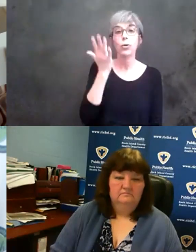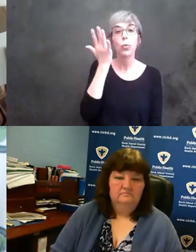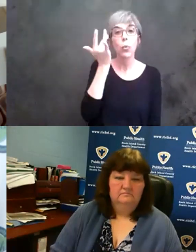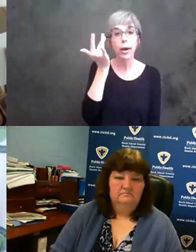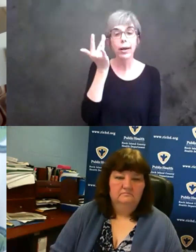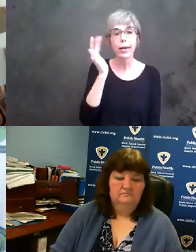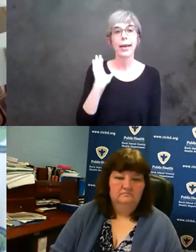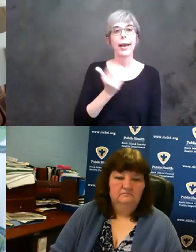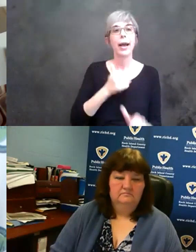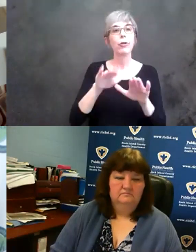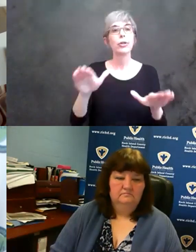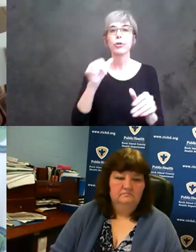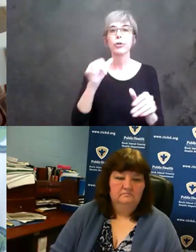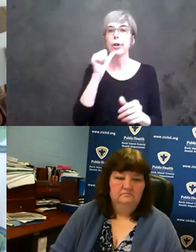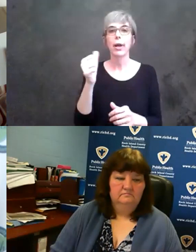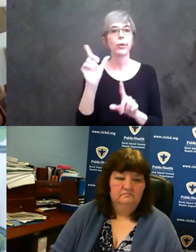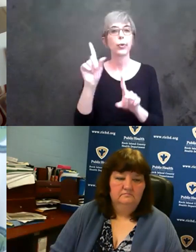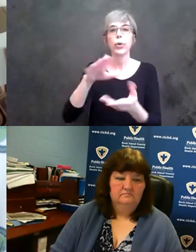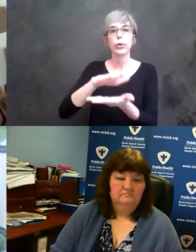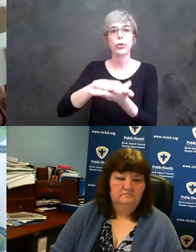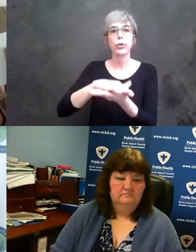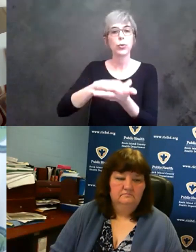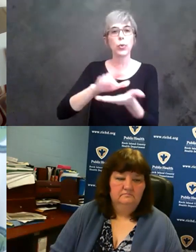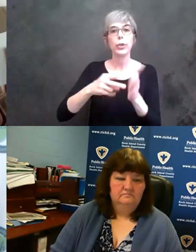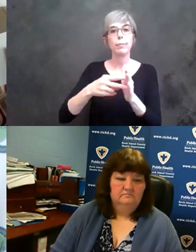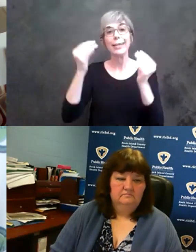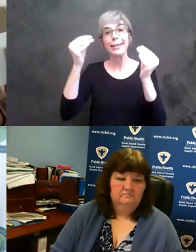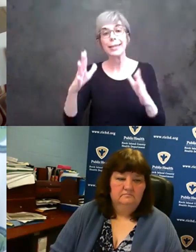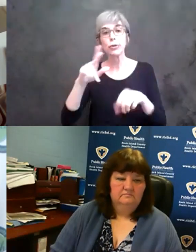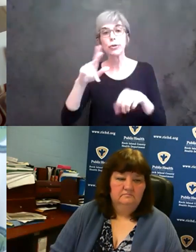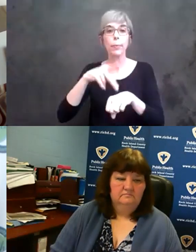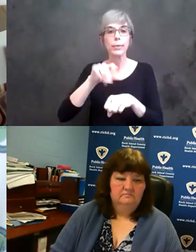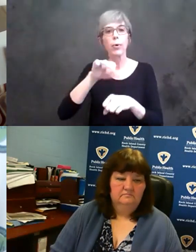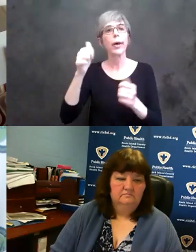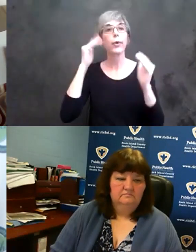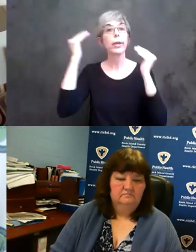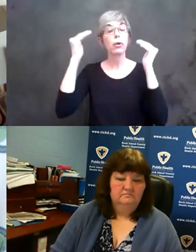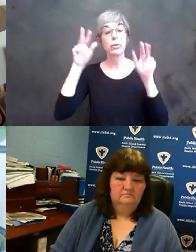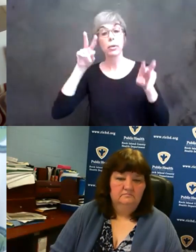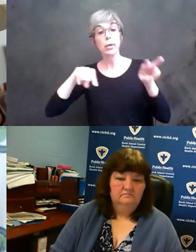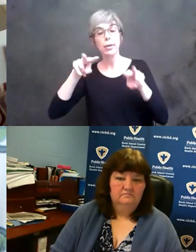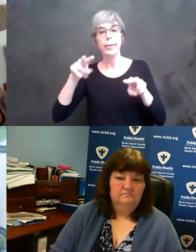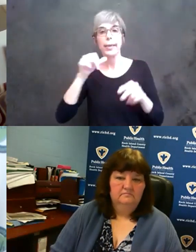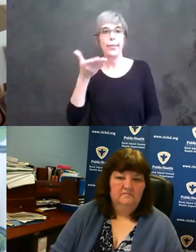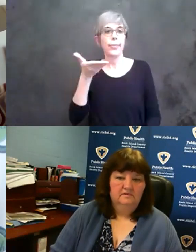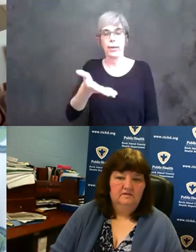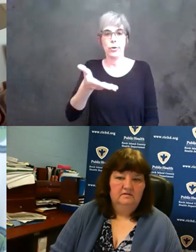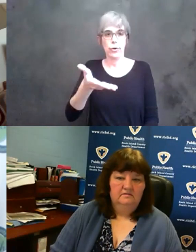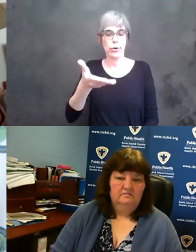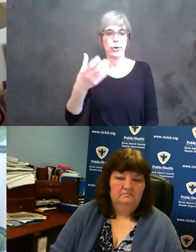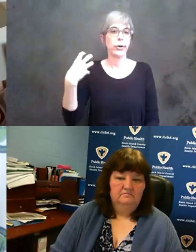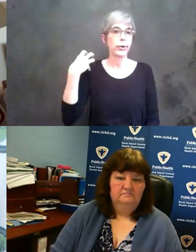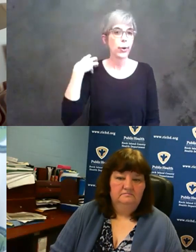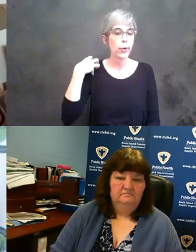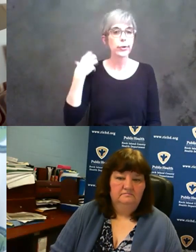not in school and they're not with those other adults that often look out for them and make those reports. Coaches, childcare